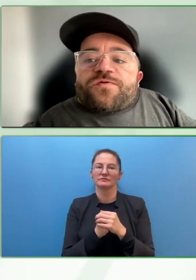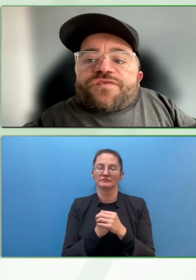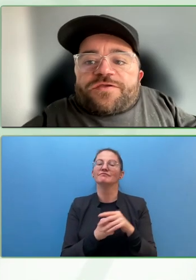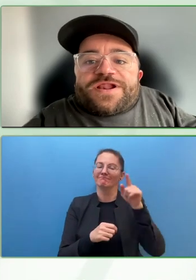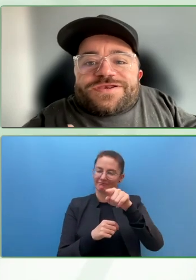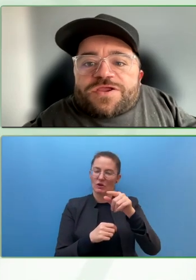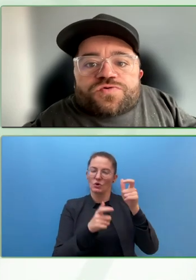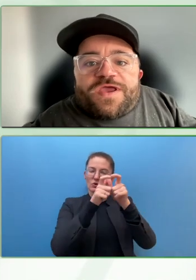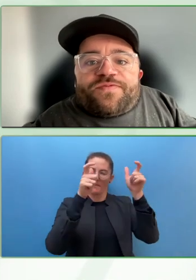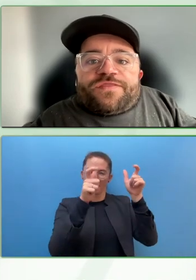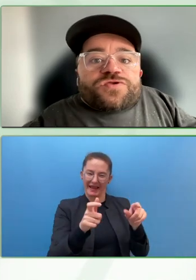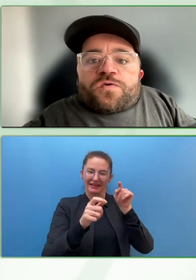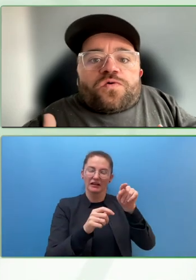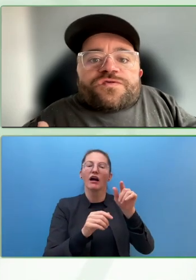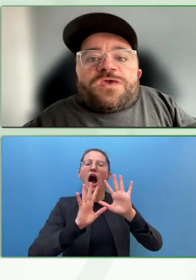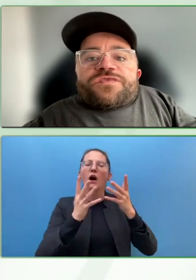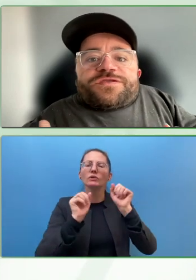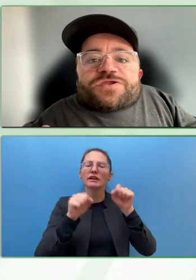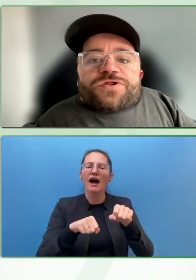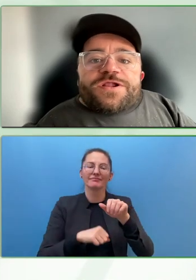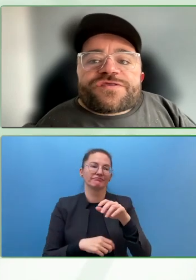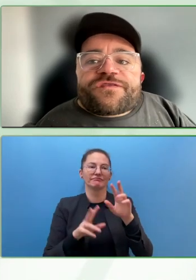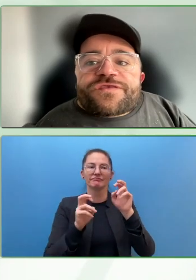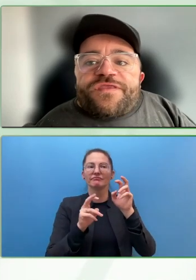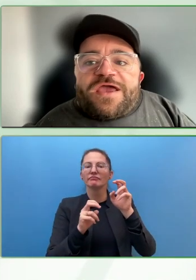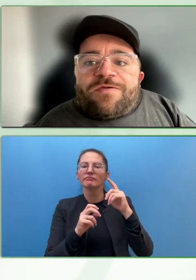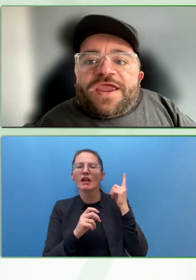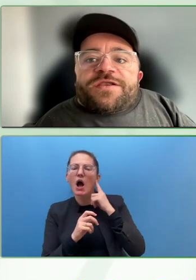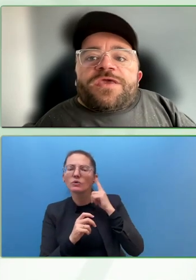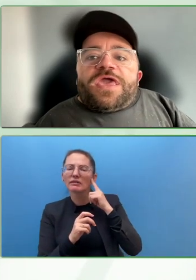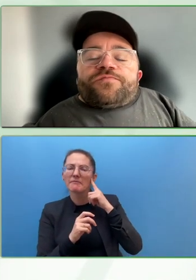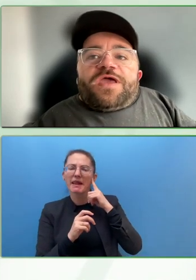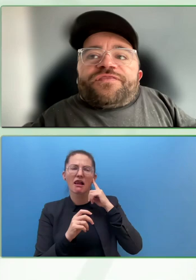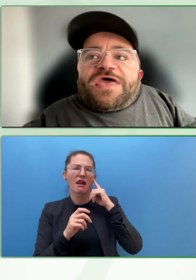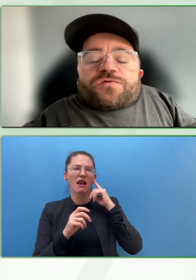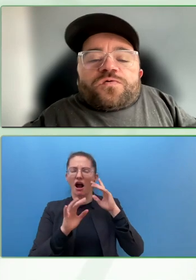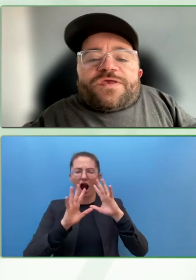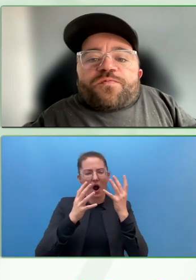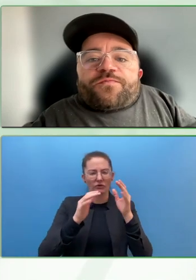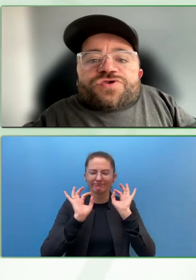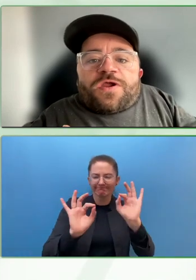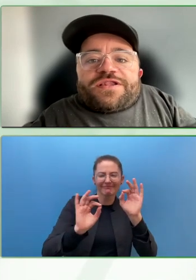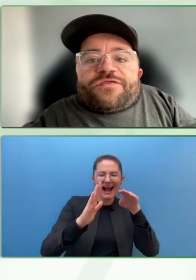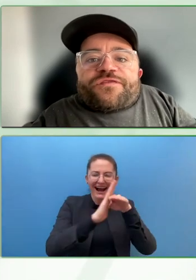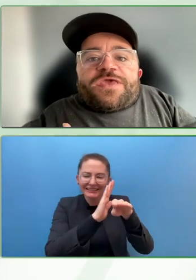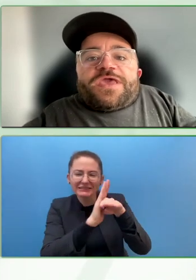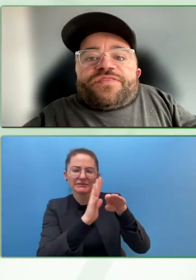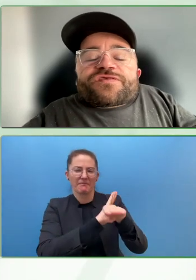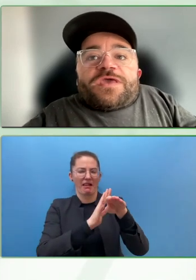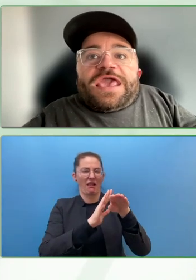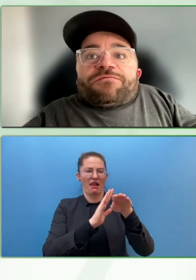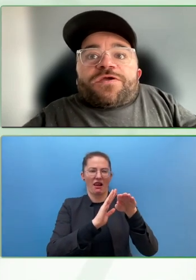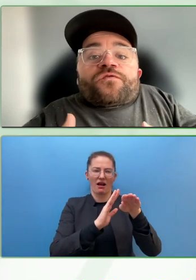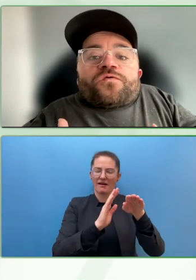And so we've done a really natural campaign that just talks to the natural inclusivity of that campaign. And that's always where we try and live, in